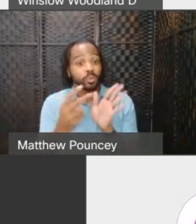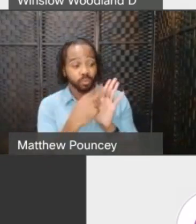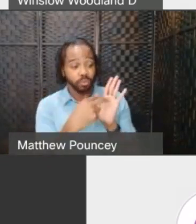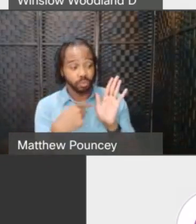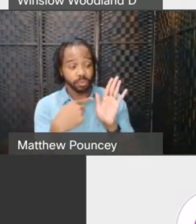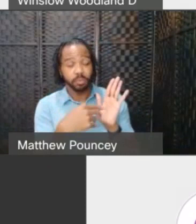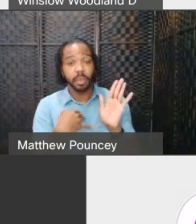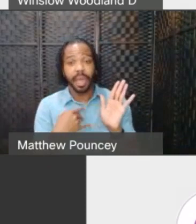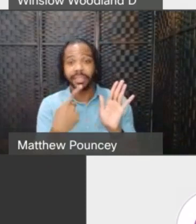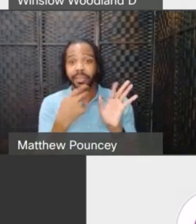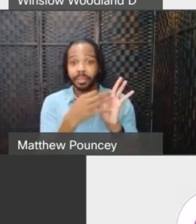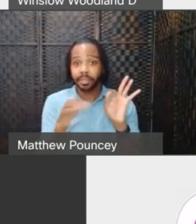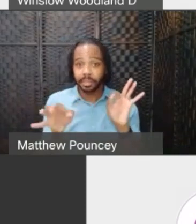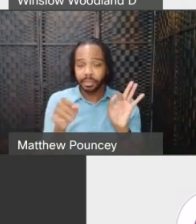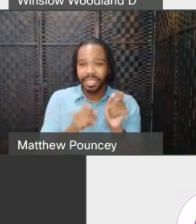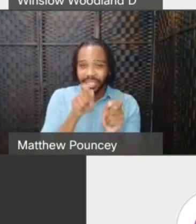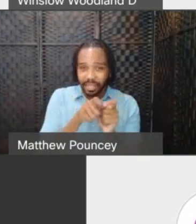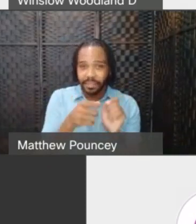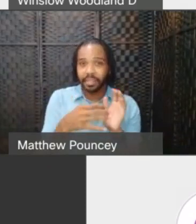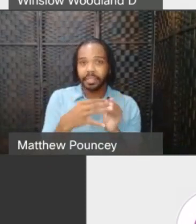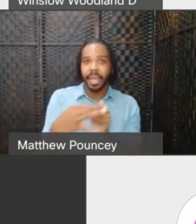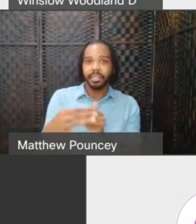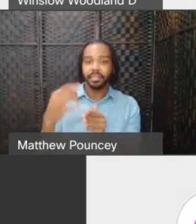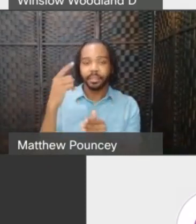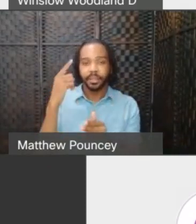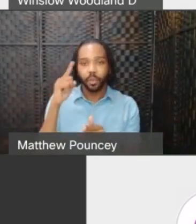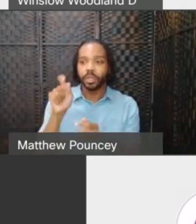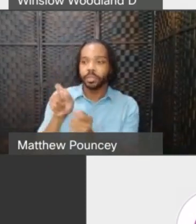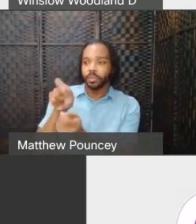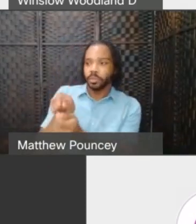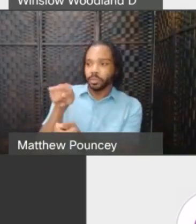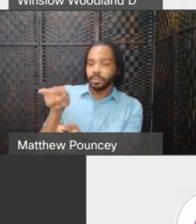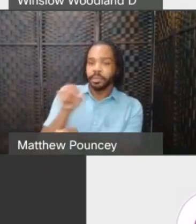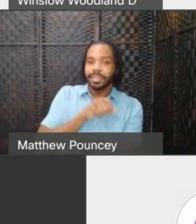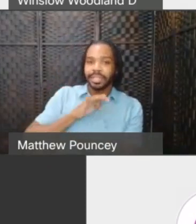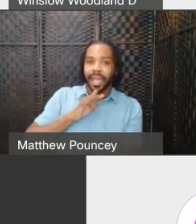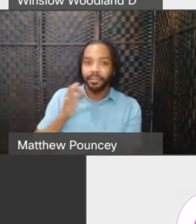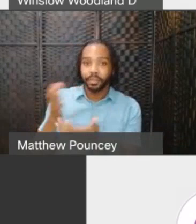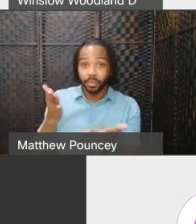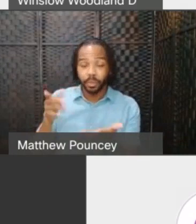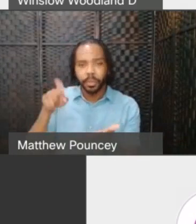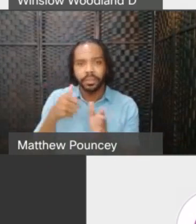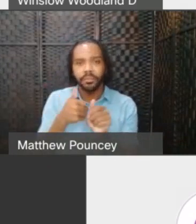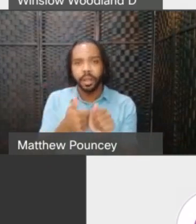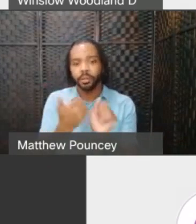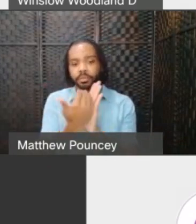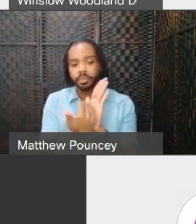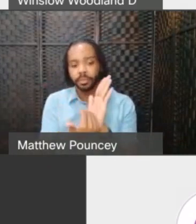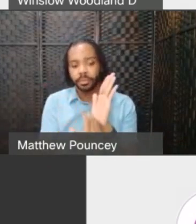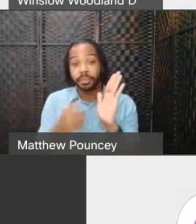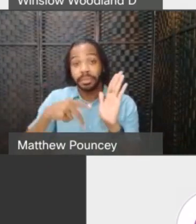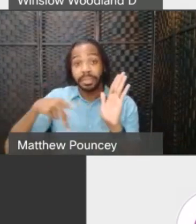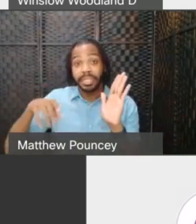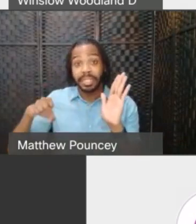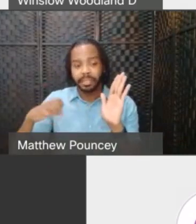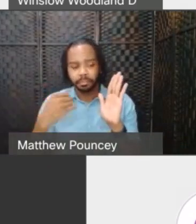the setting-specific guidance that state that direct service staff must follow guidance for PPE that's outlined